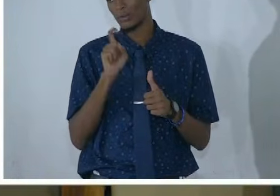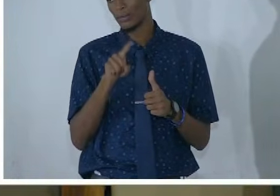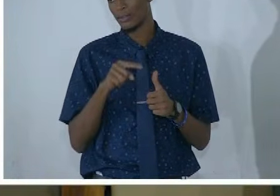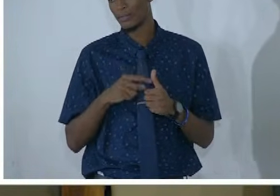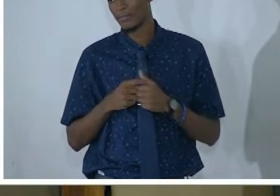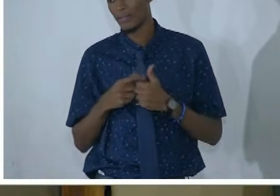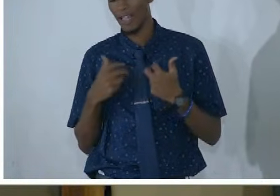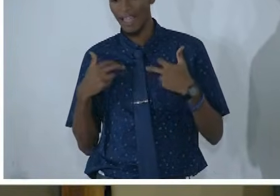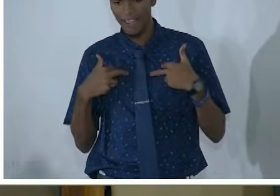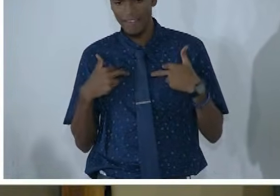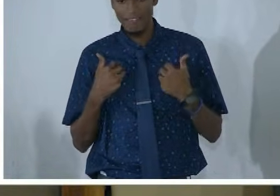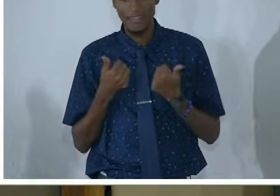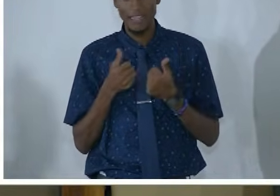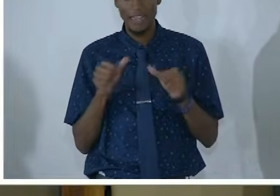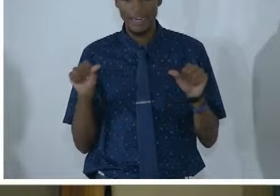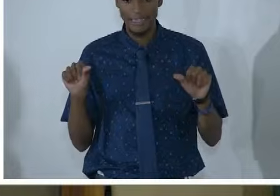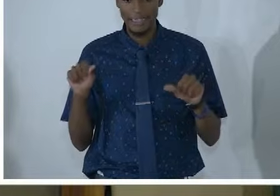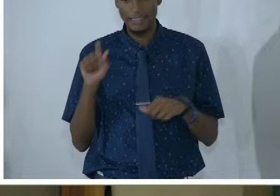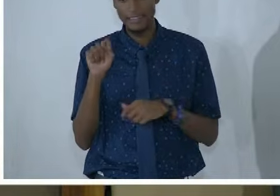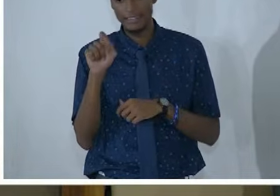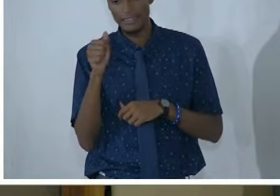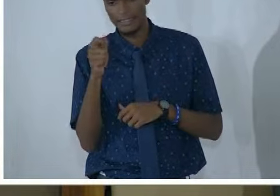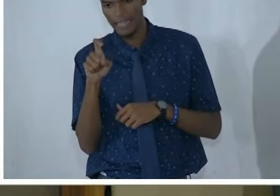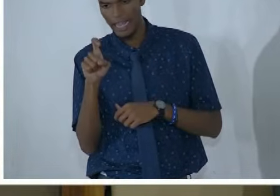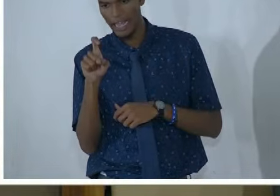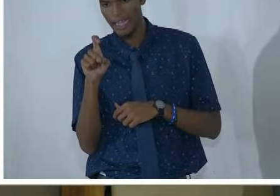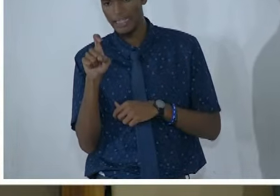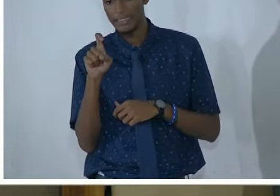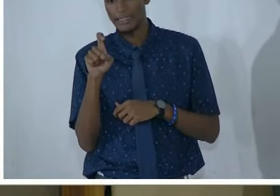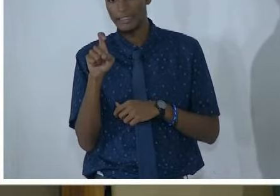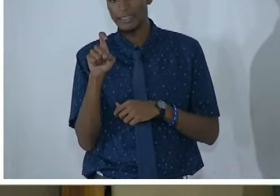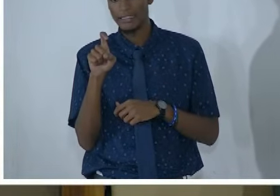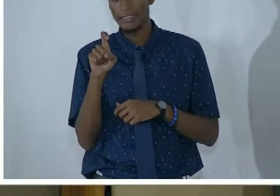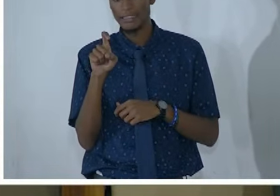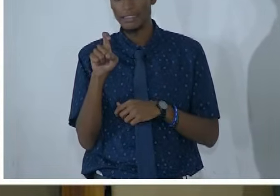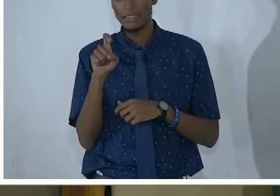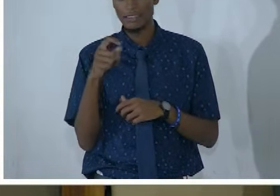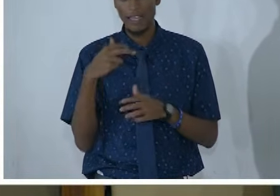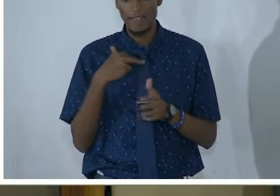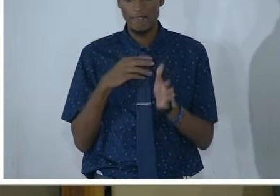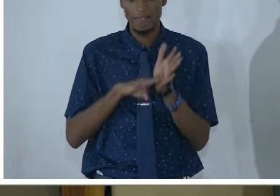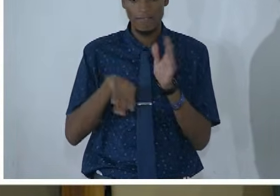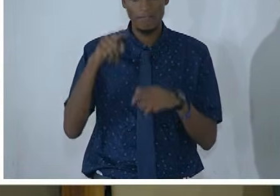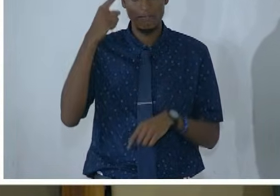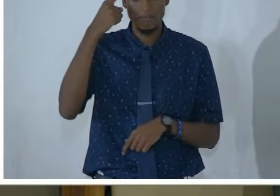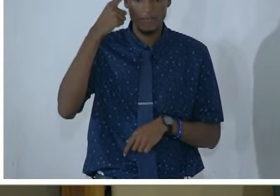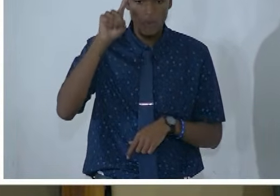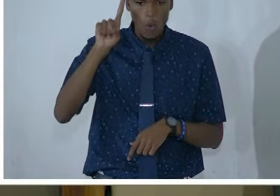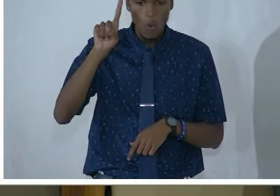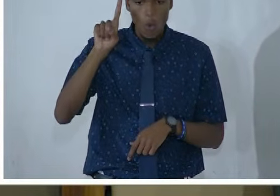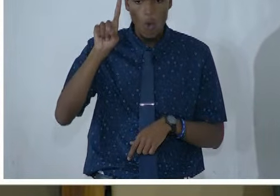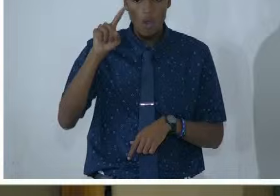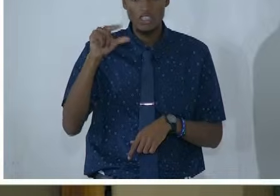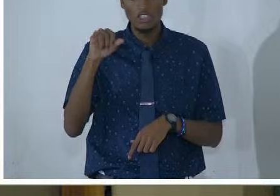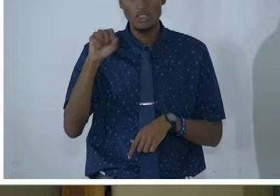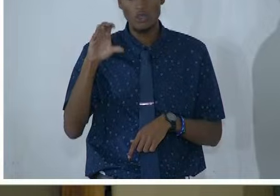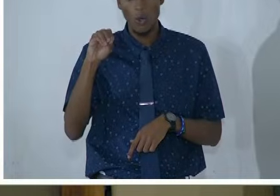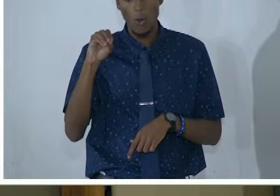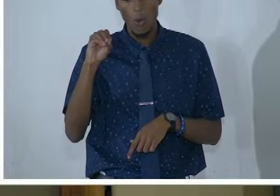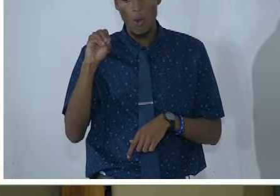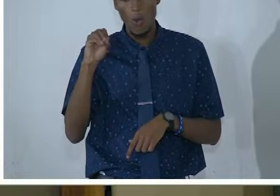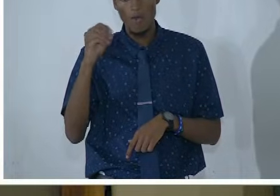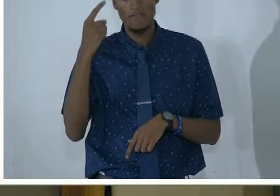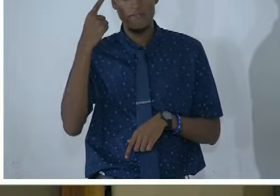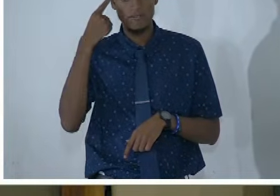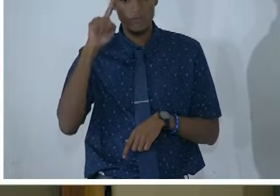are there any tax concessions granted to JISTV for